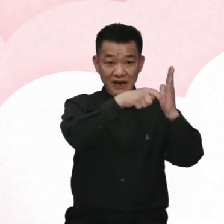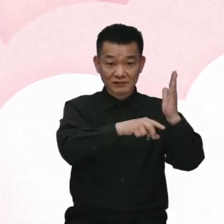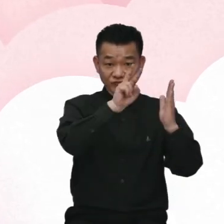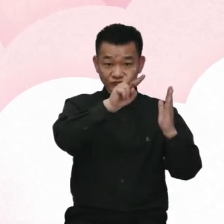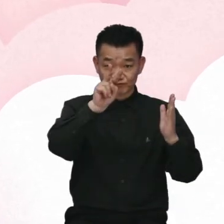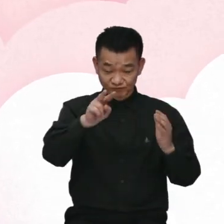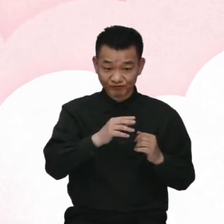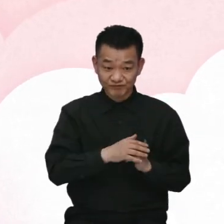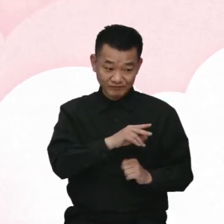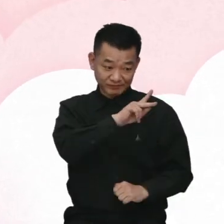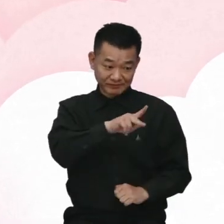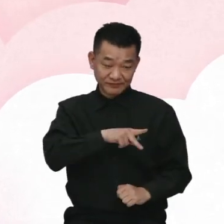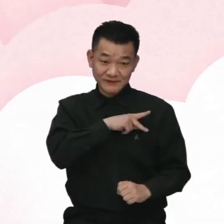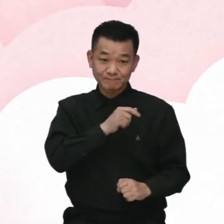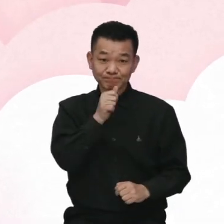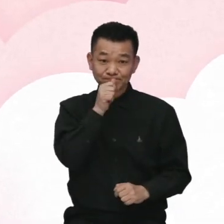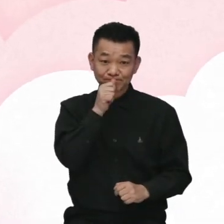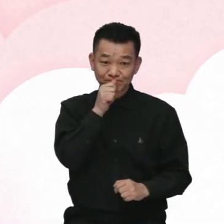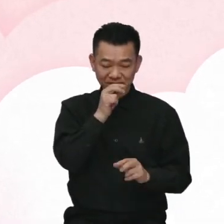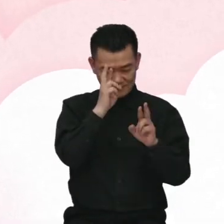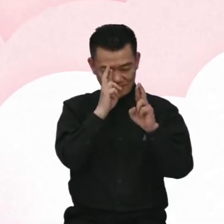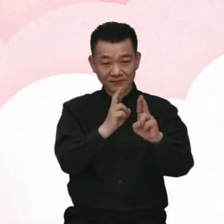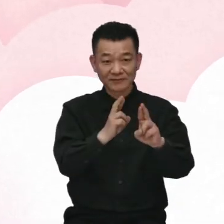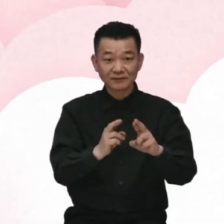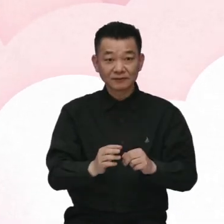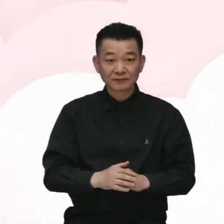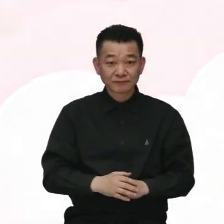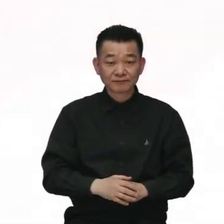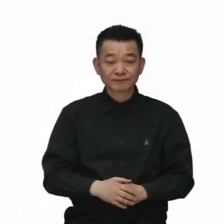Article 22. Respect for privacy.